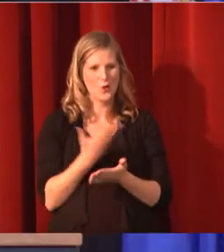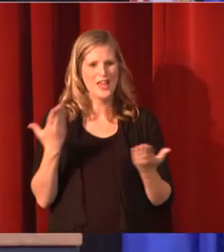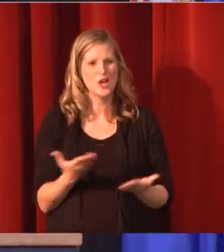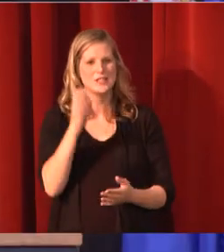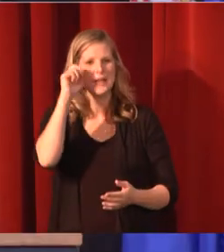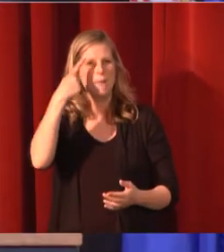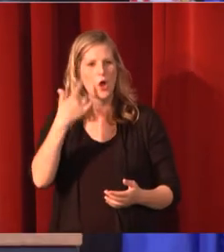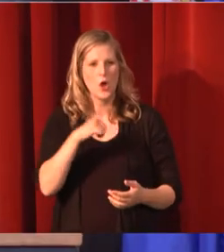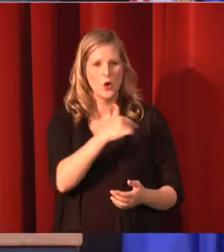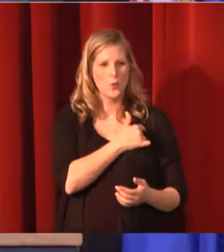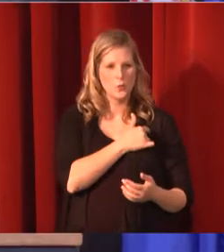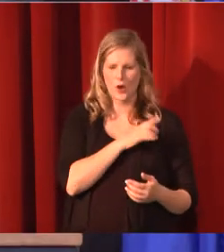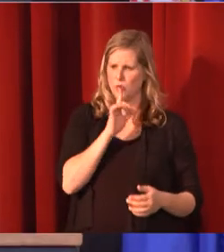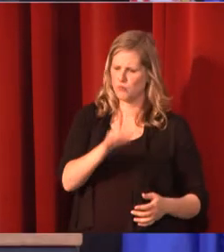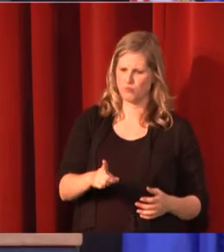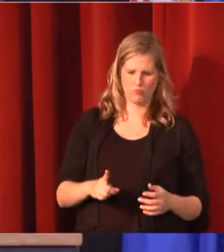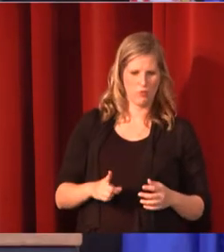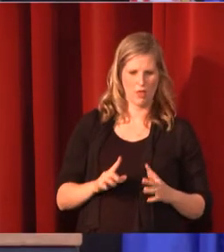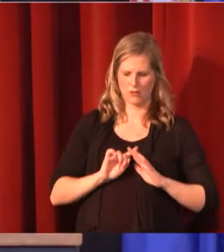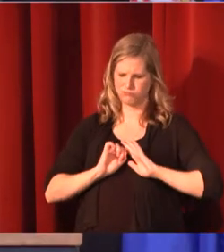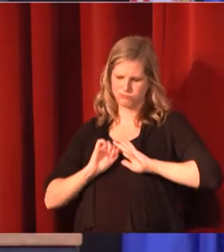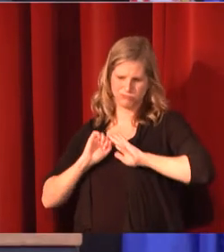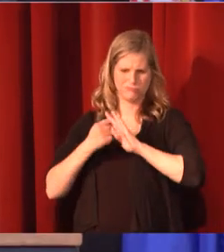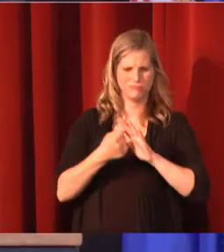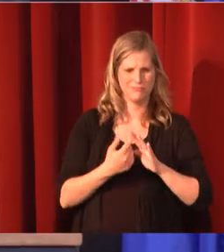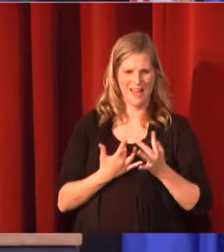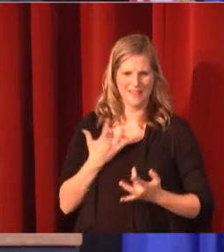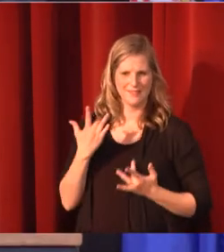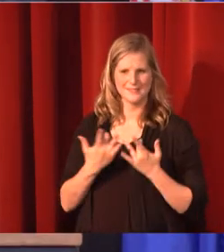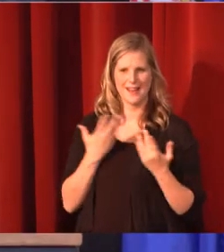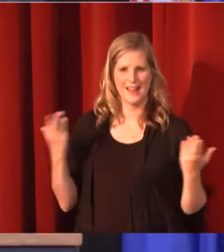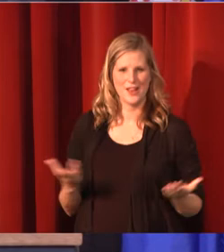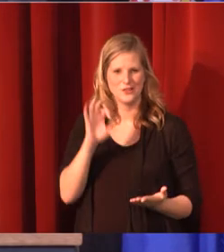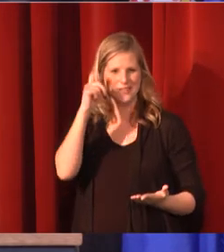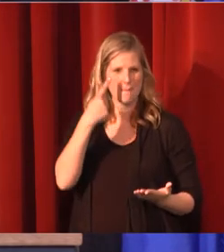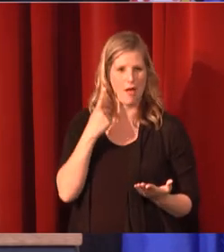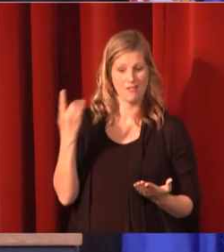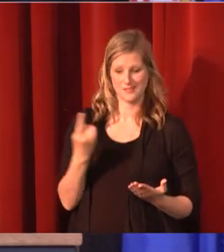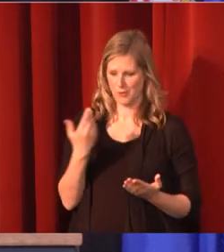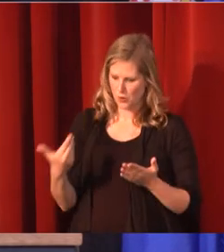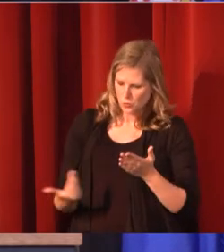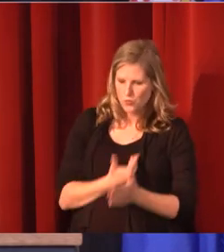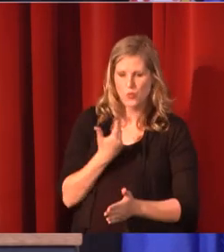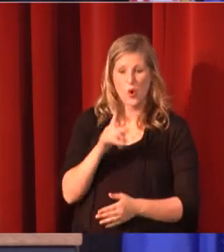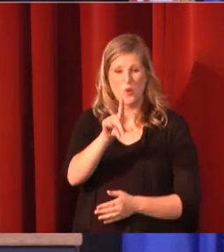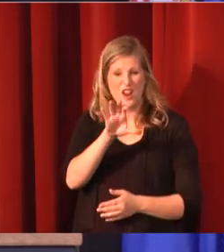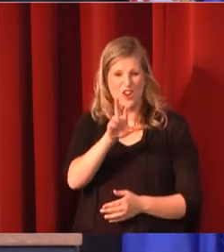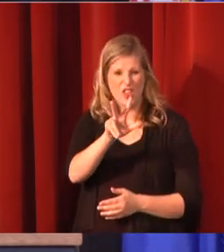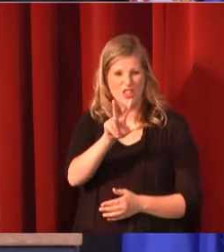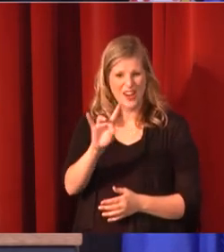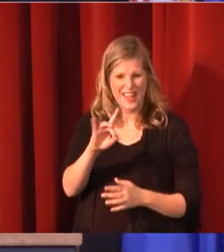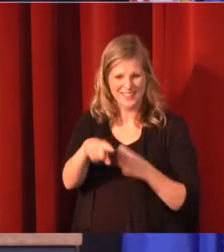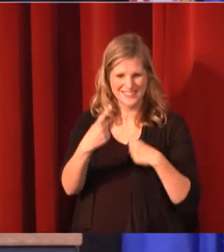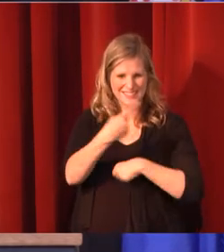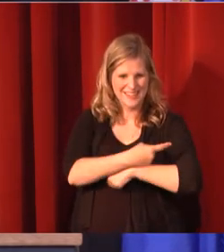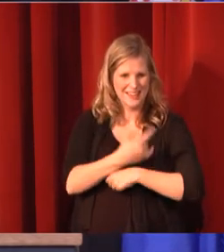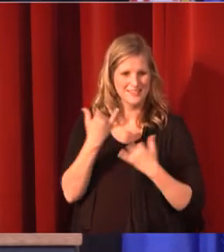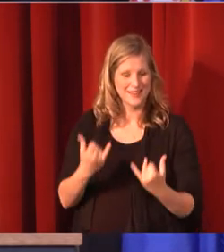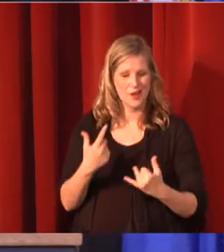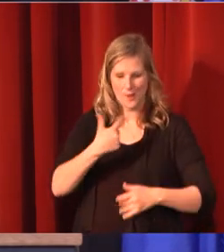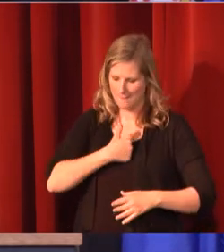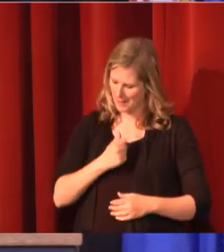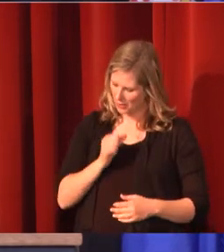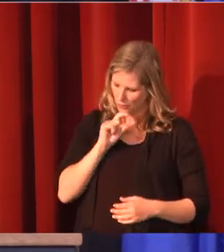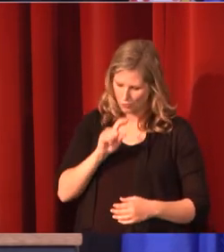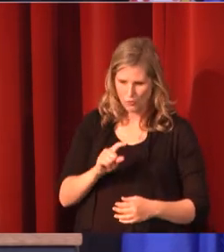Paul we are on the cutting edge of something exciting in st. Paul for a hundred and thirty eight days now I've had the